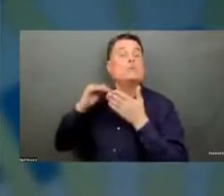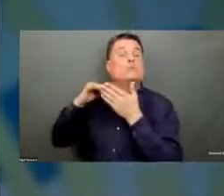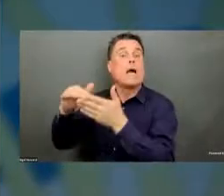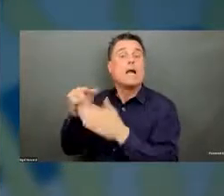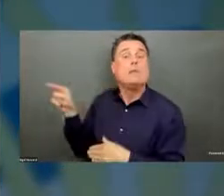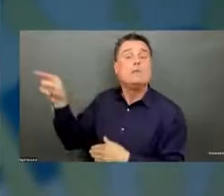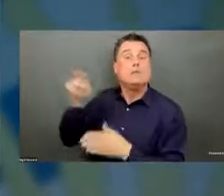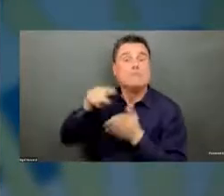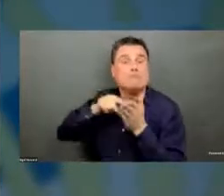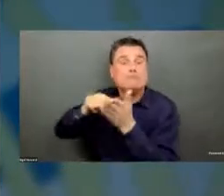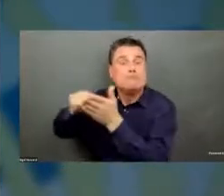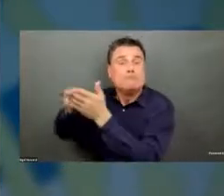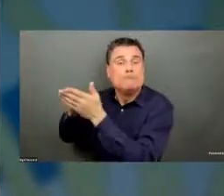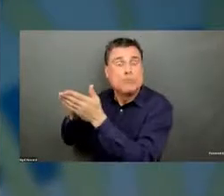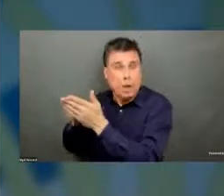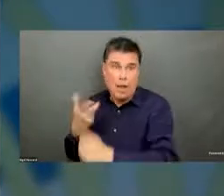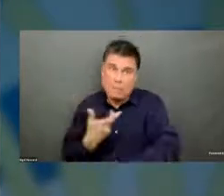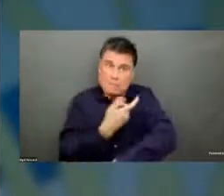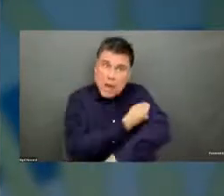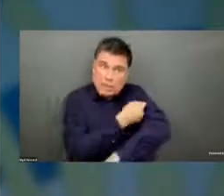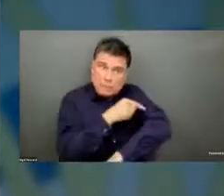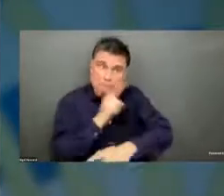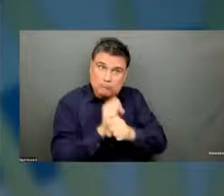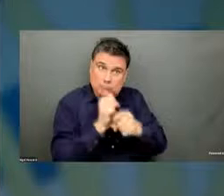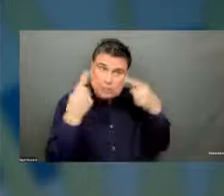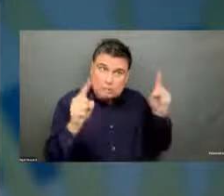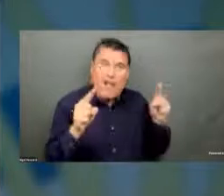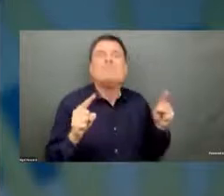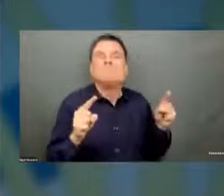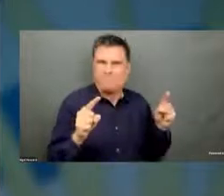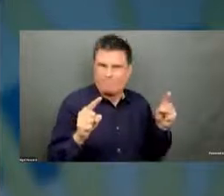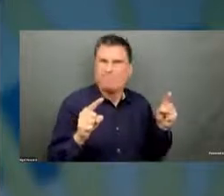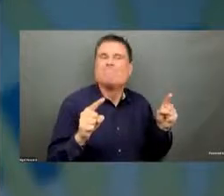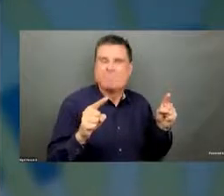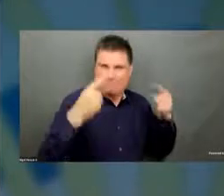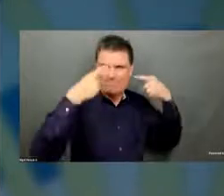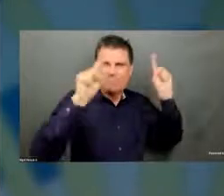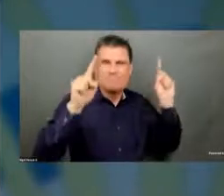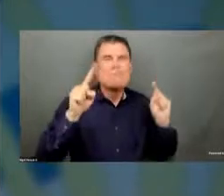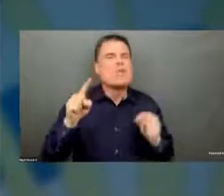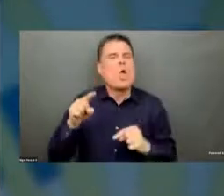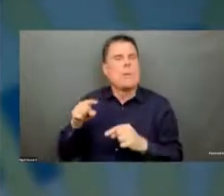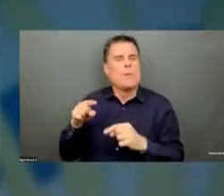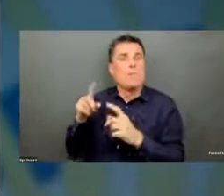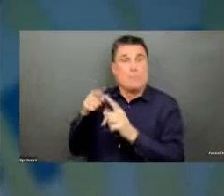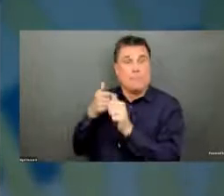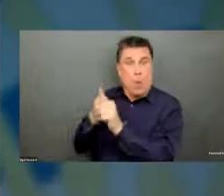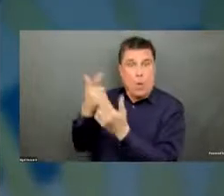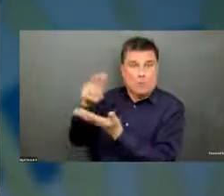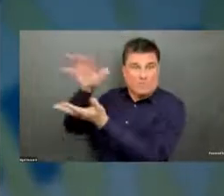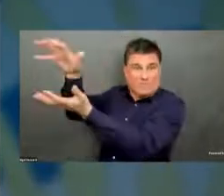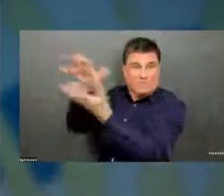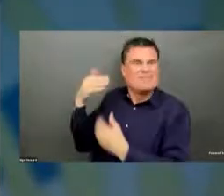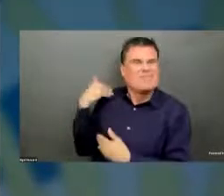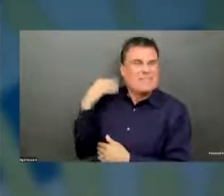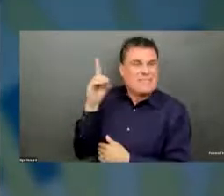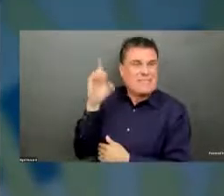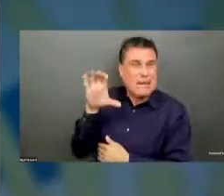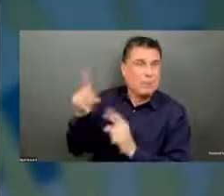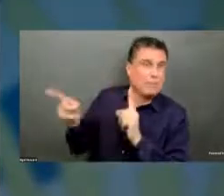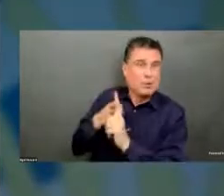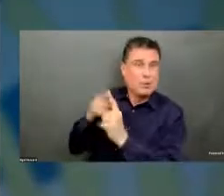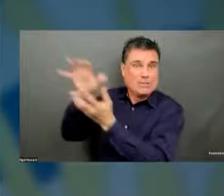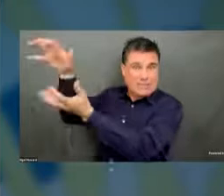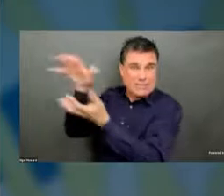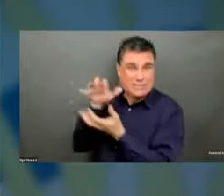December. We made our research team at the BC CDC. It was important for us and continues